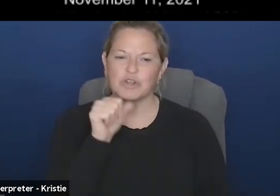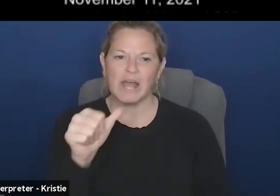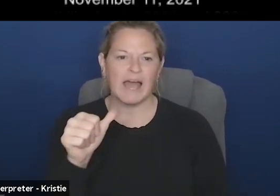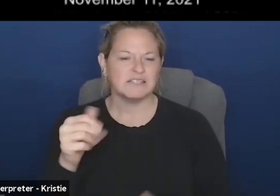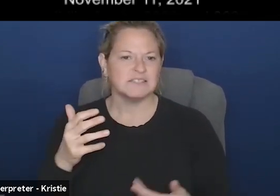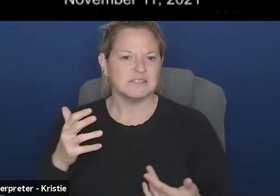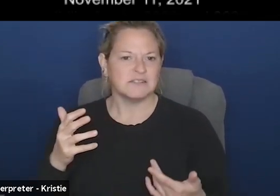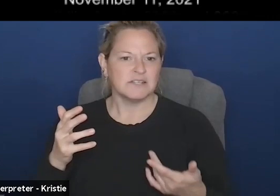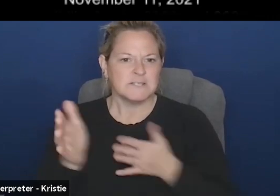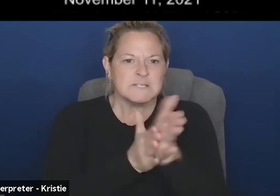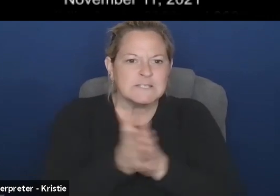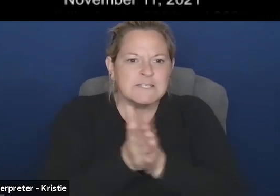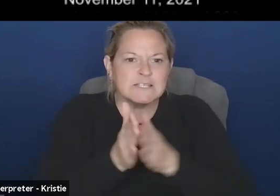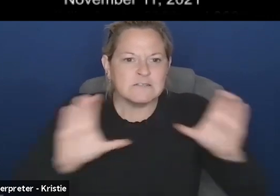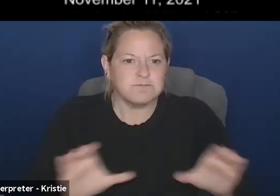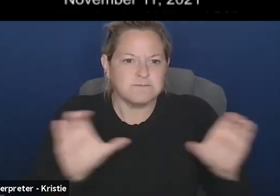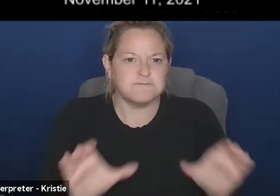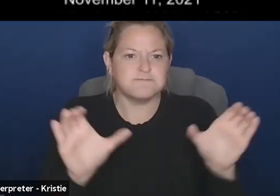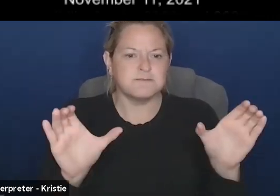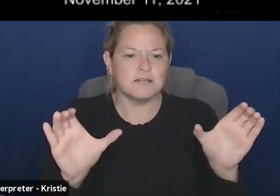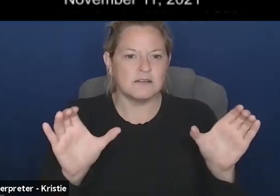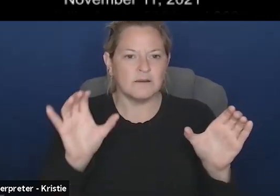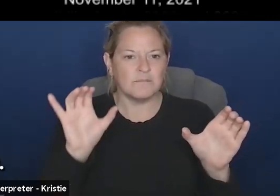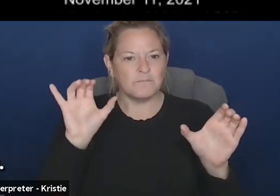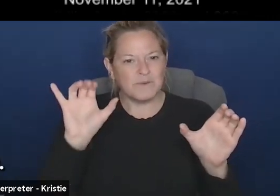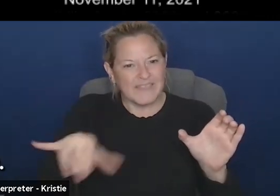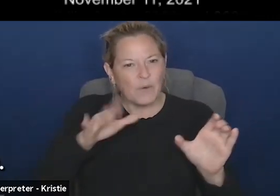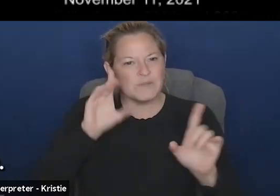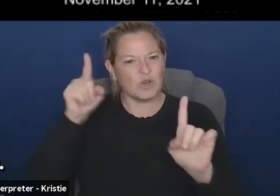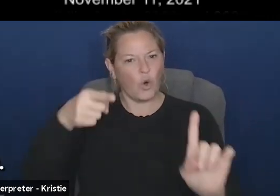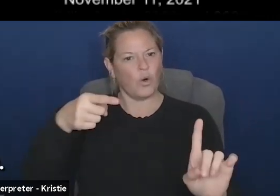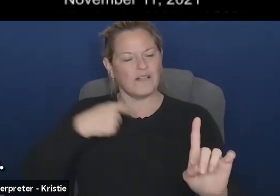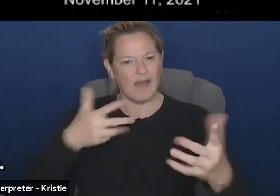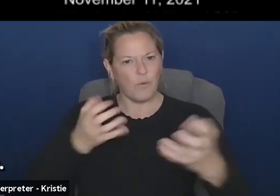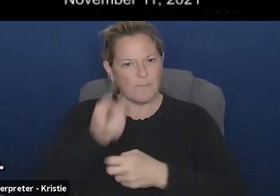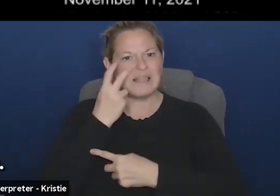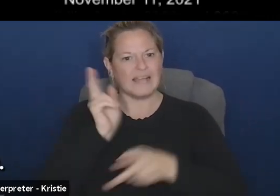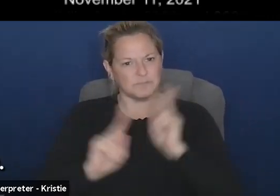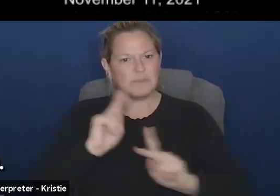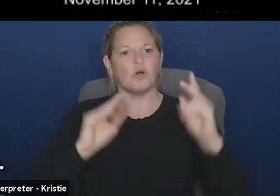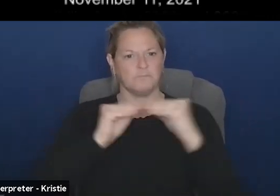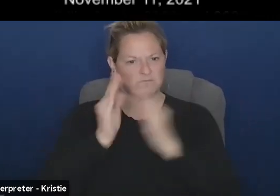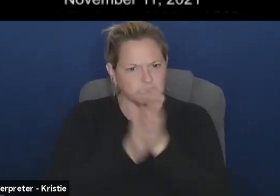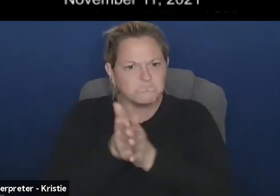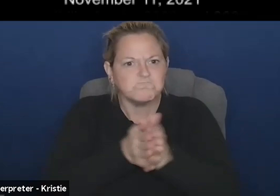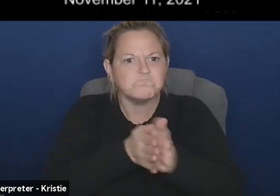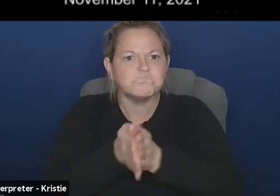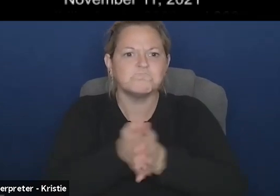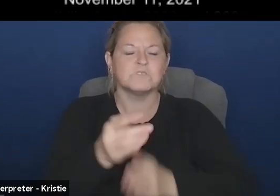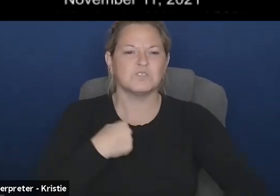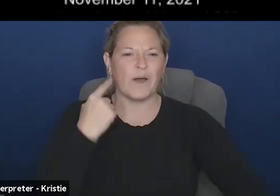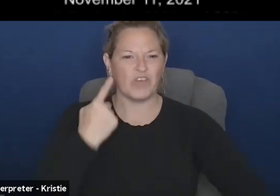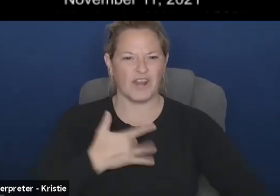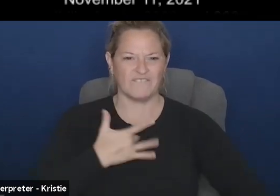people myself to be. And so I thought I was alone. I thought I was sort